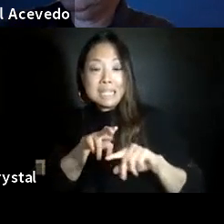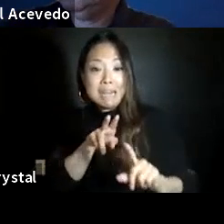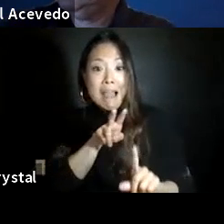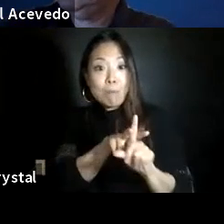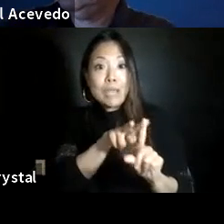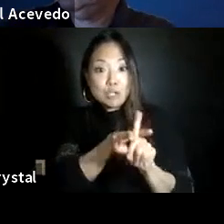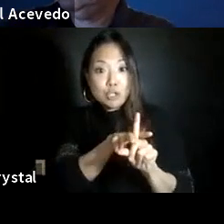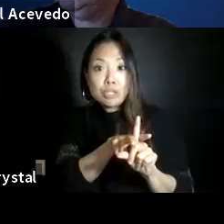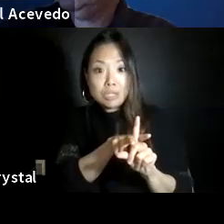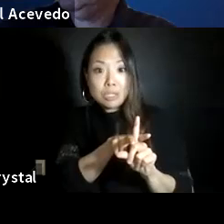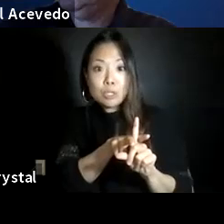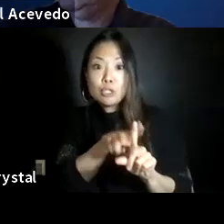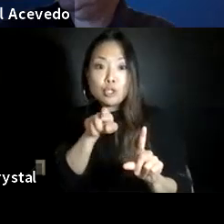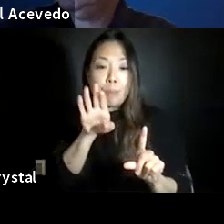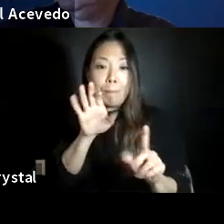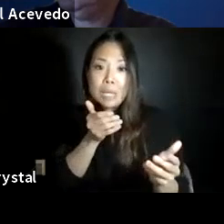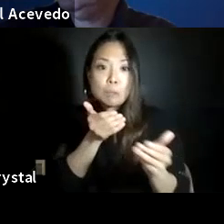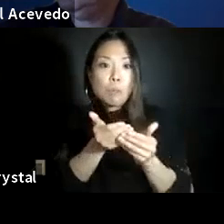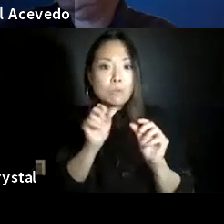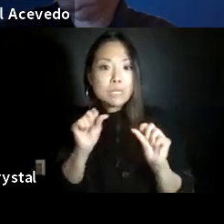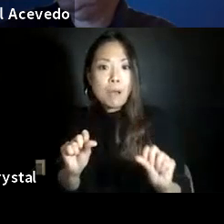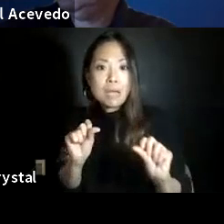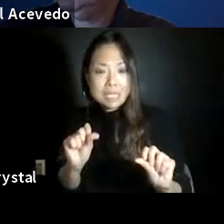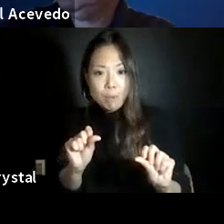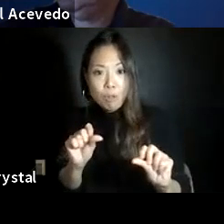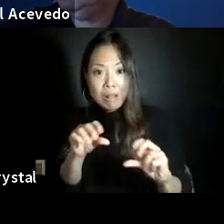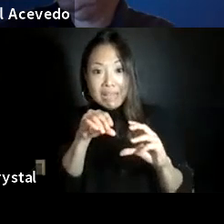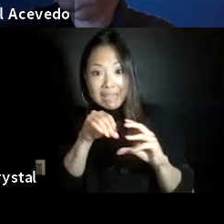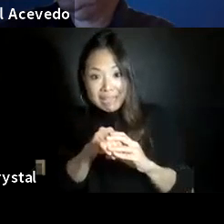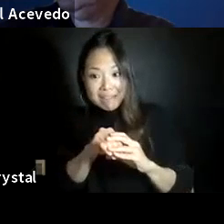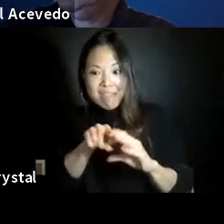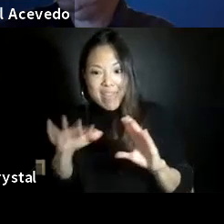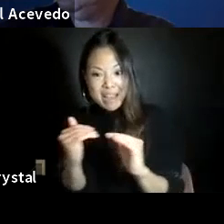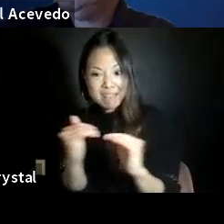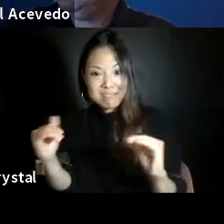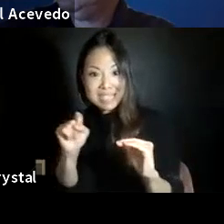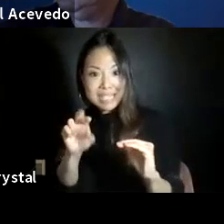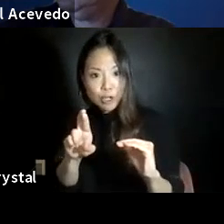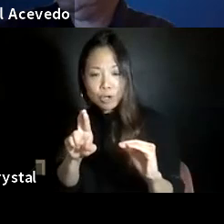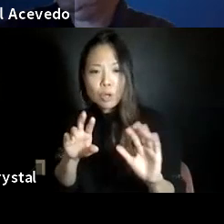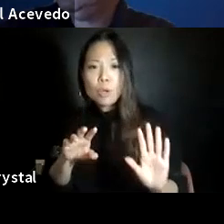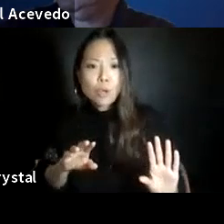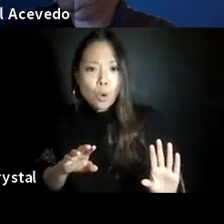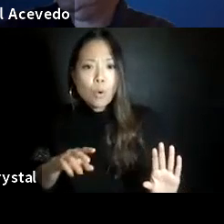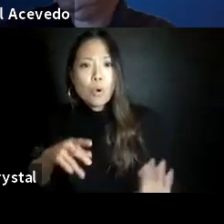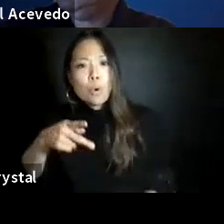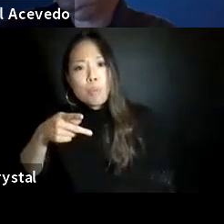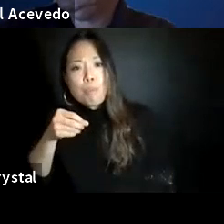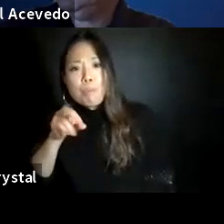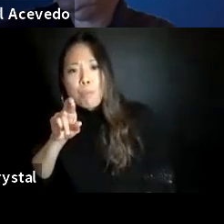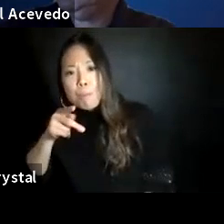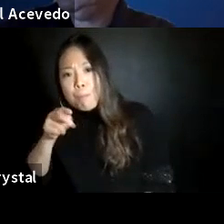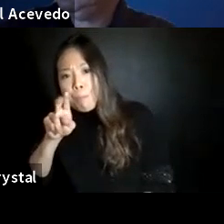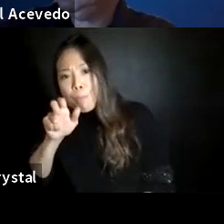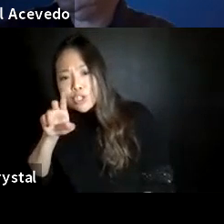possible in those tiers. Was that not the case? Proportionate. So you're suggesting